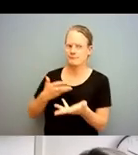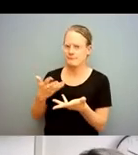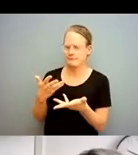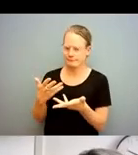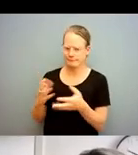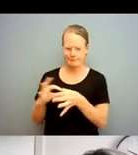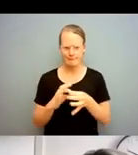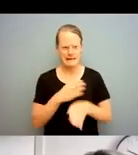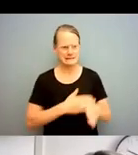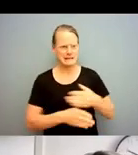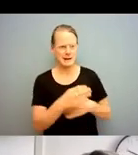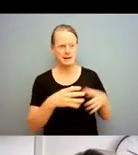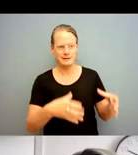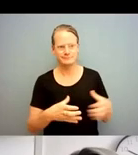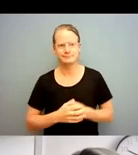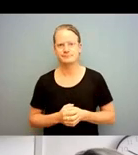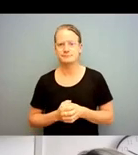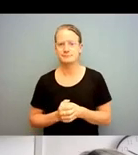And sign language in Greenland.